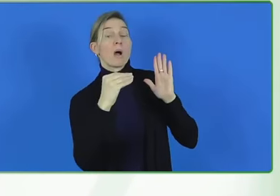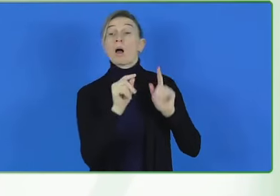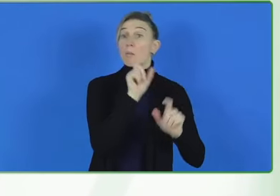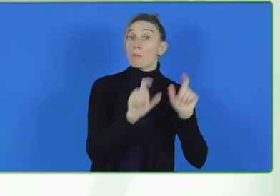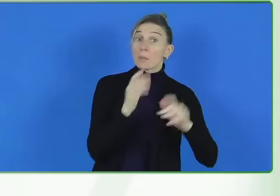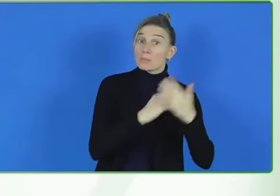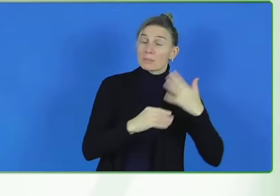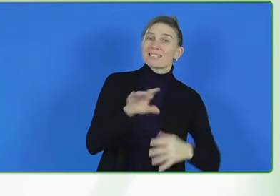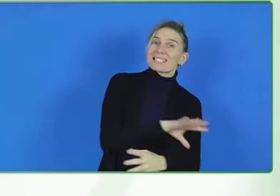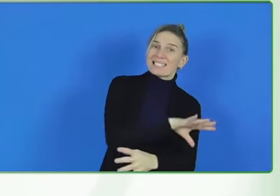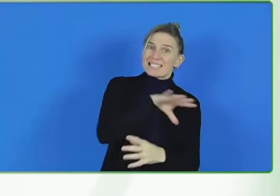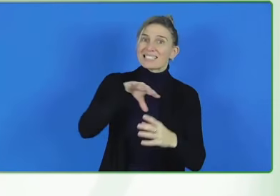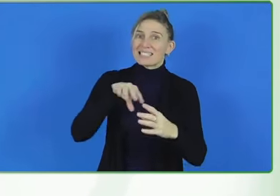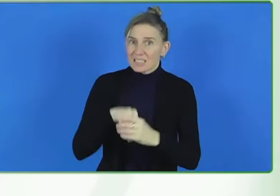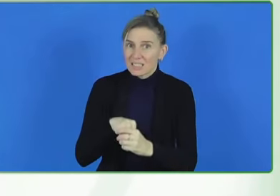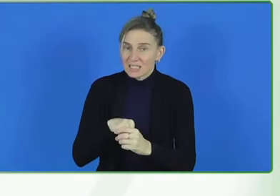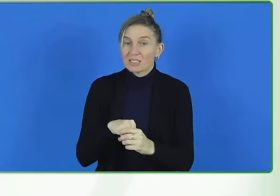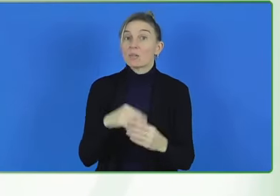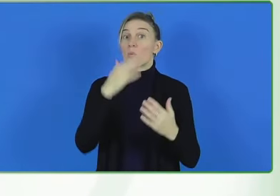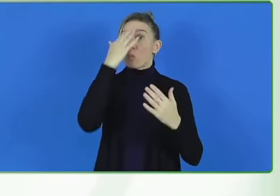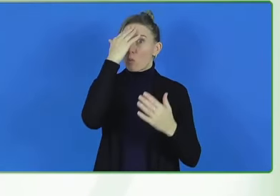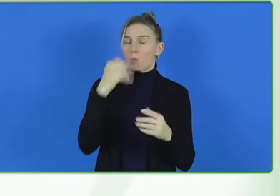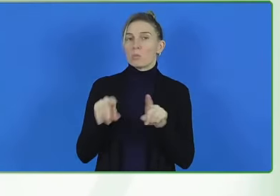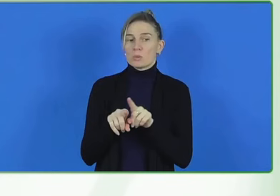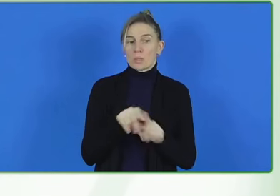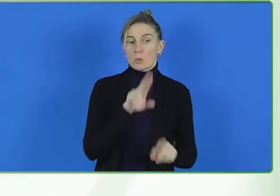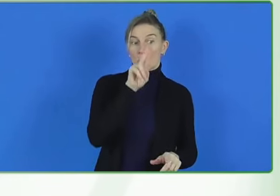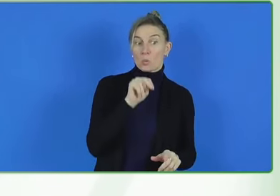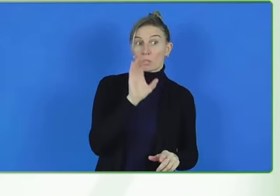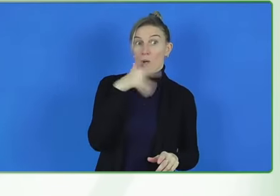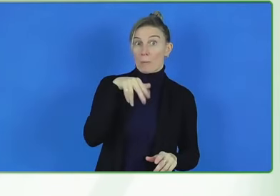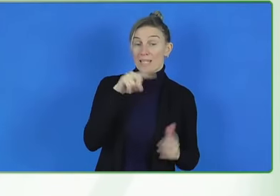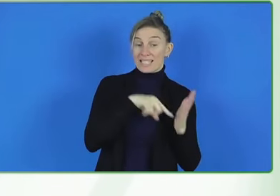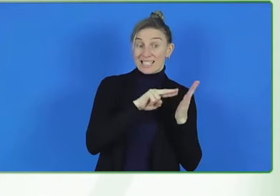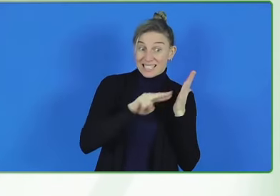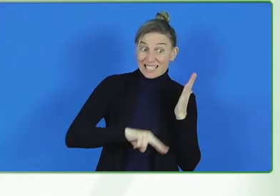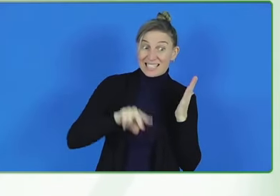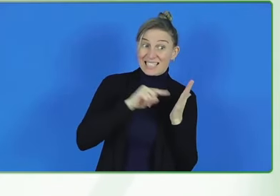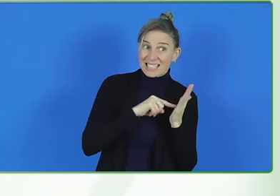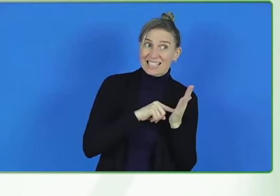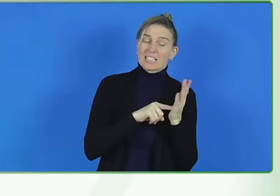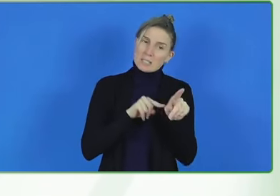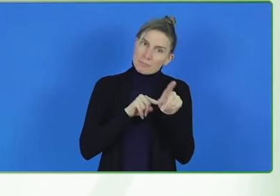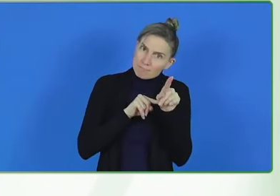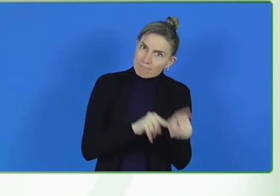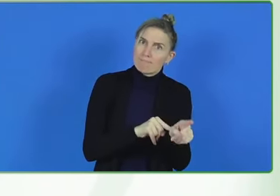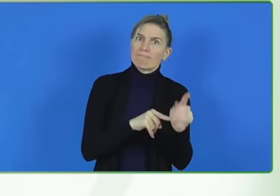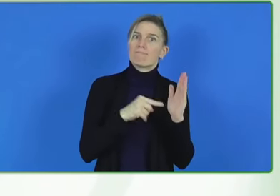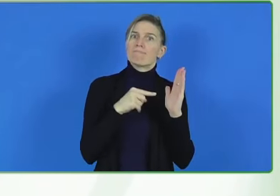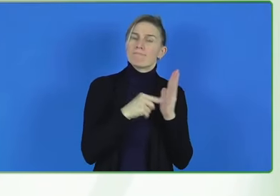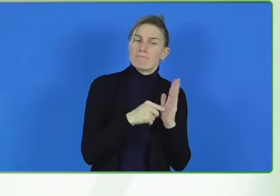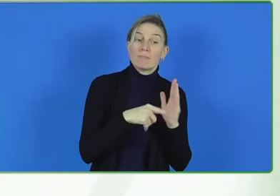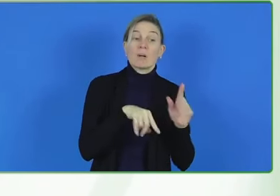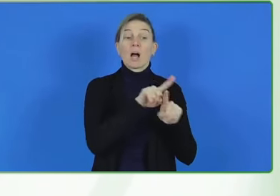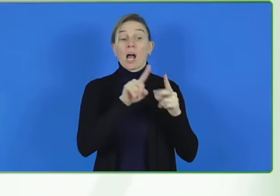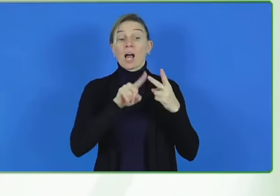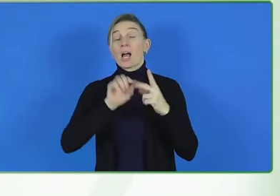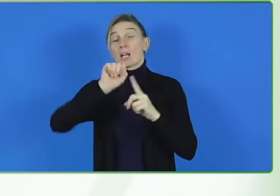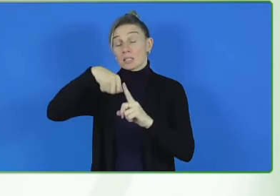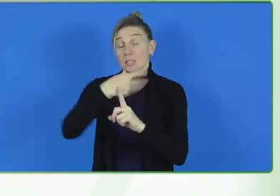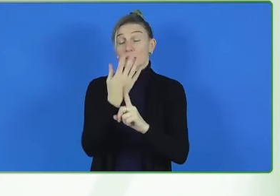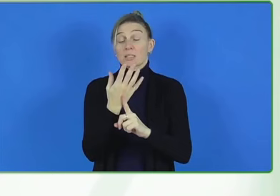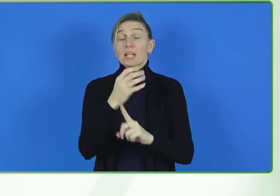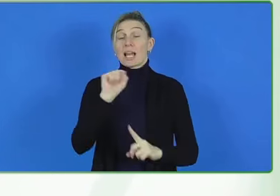the implementation of the Convention on the Rights of Persons with Disabilities, the CRPD, and the Sustainable Development Goals, the